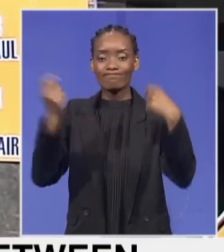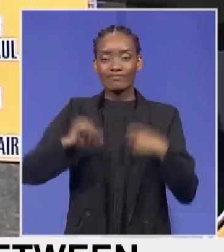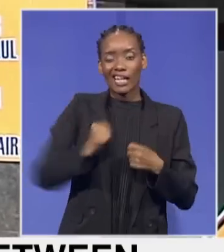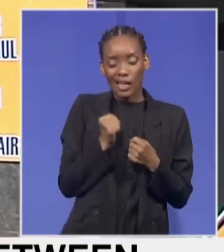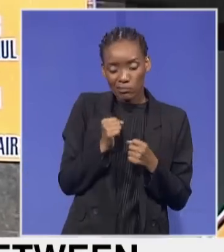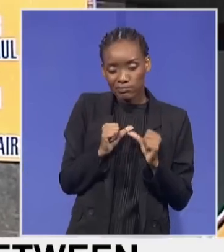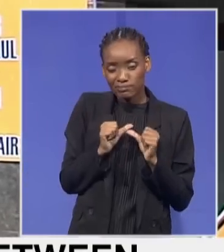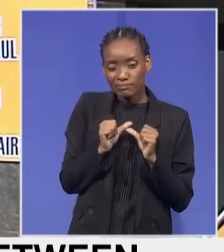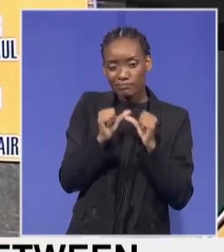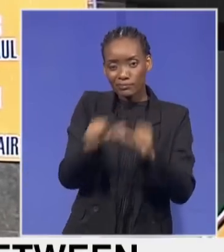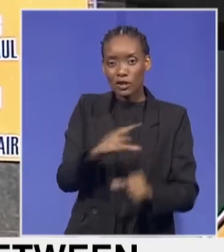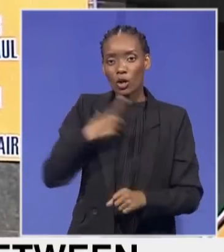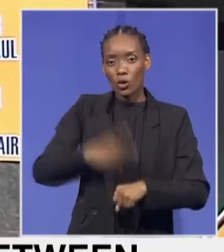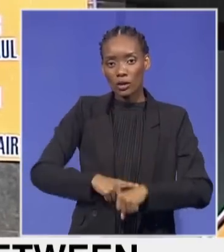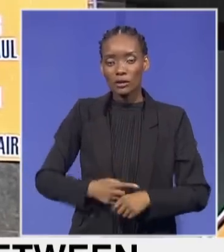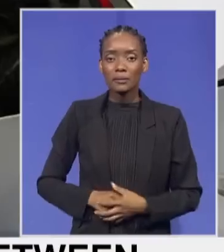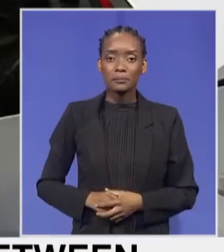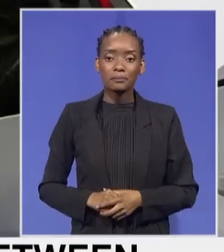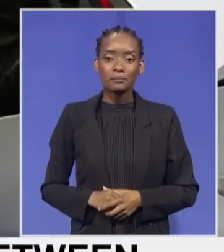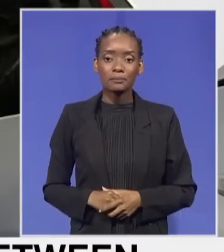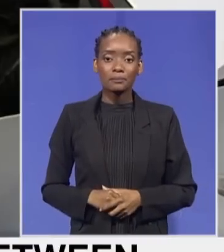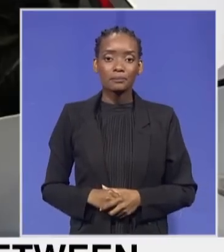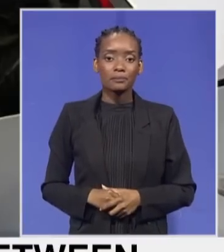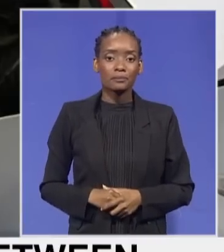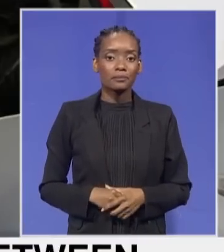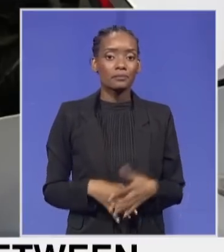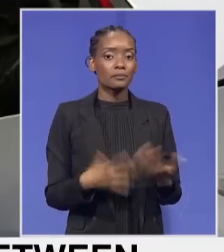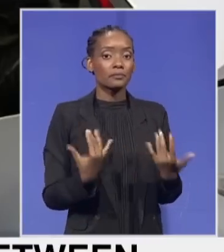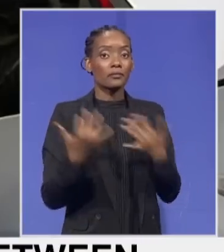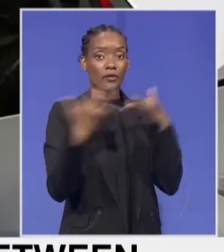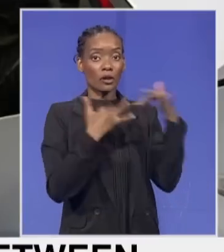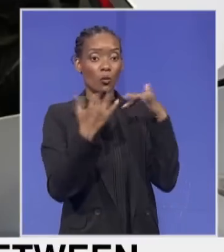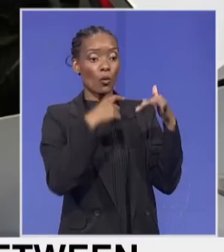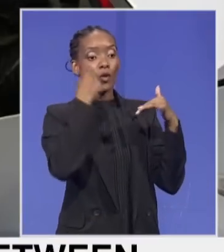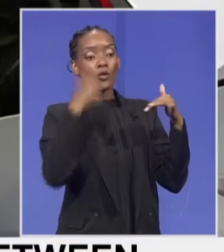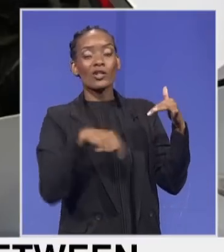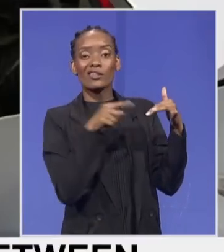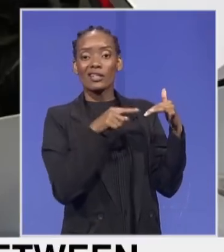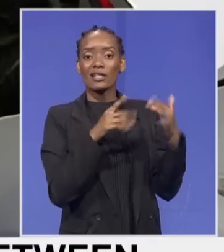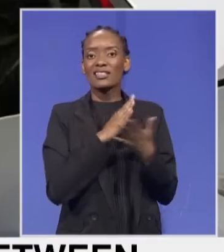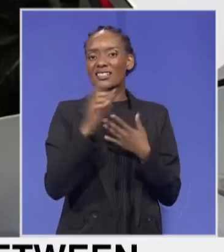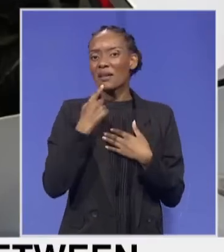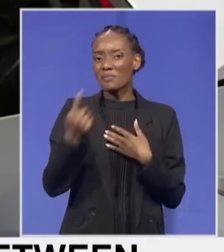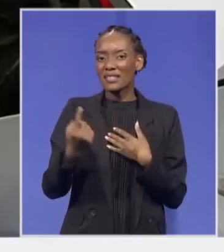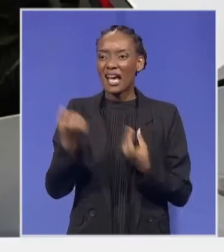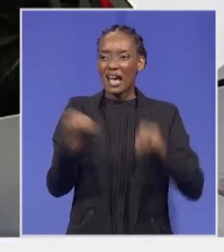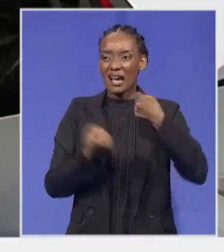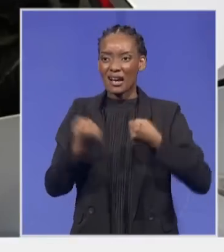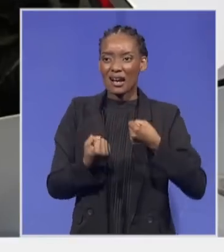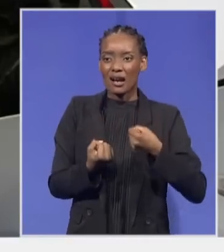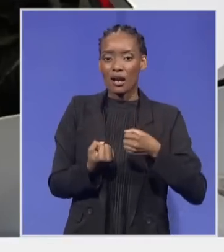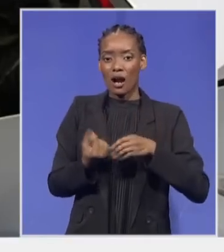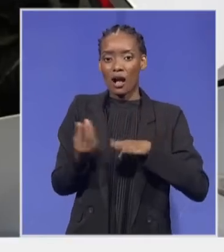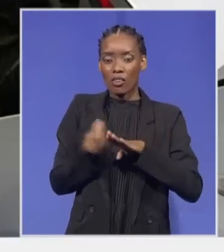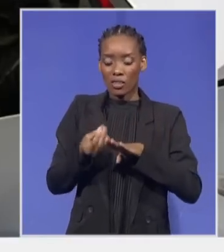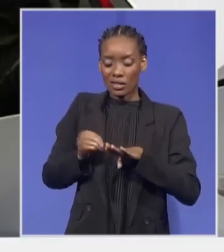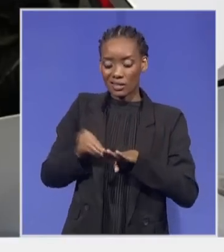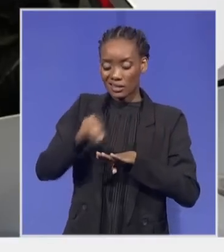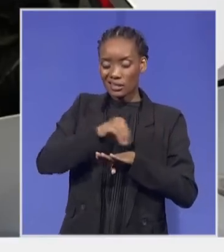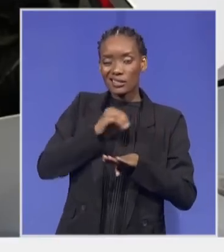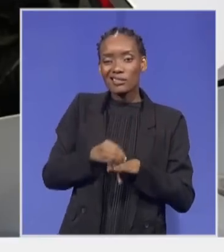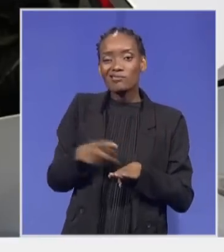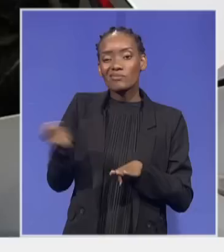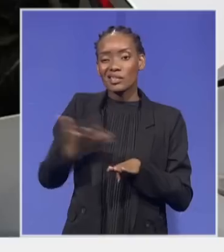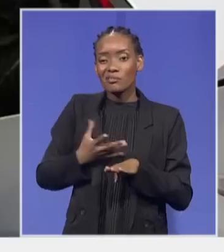cars. Because of the war in Ukraine, some are saying like getting parts here, there is a delay, things are becoming